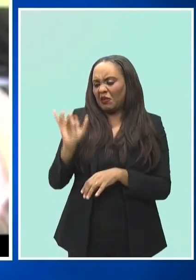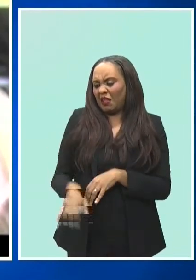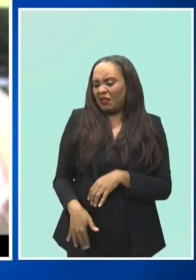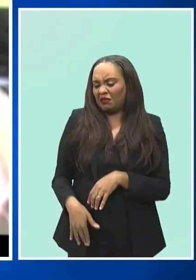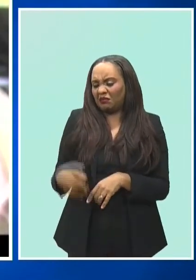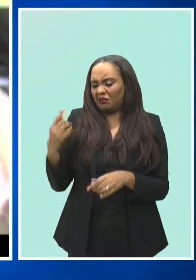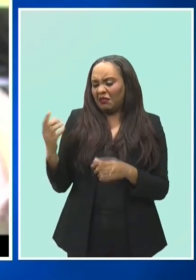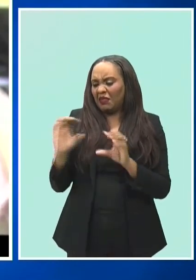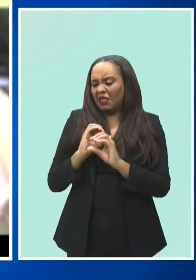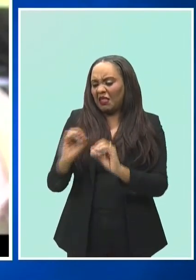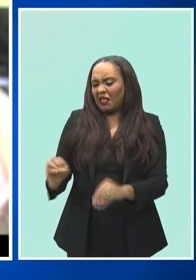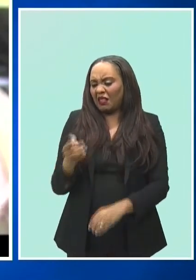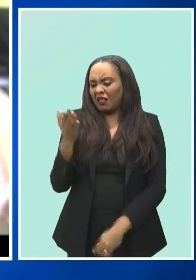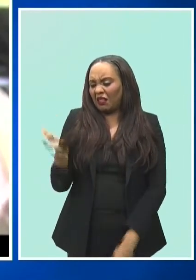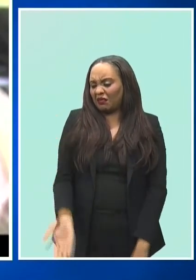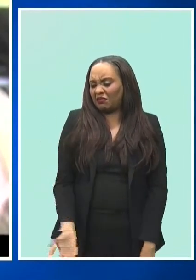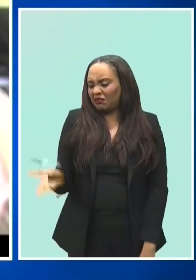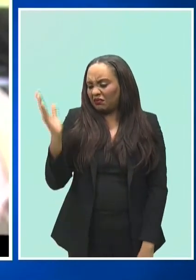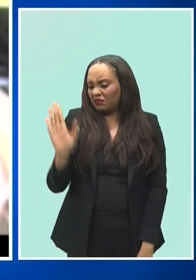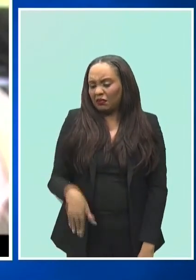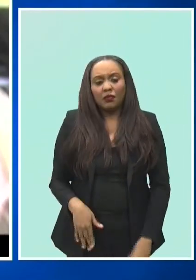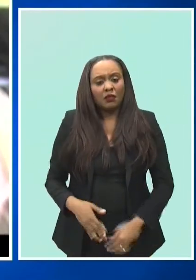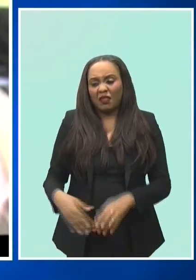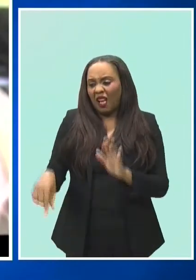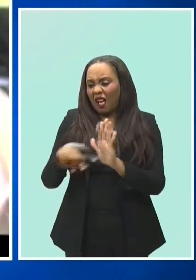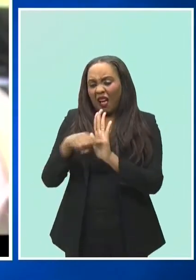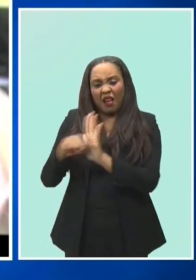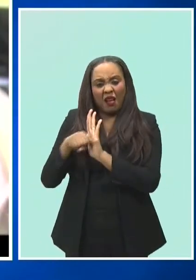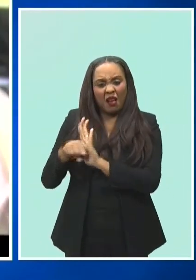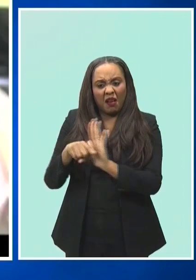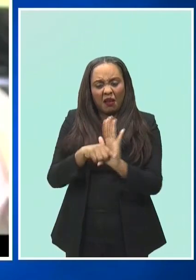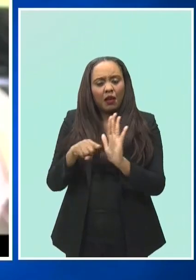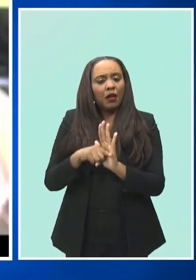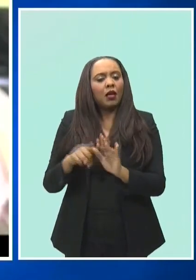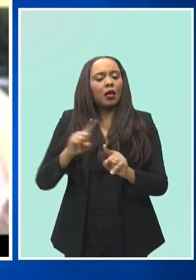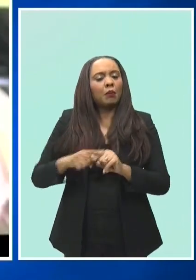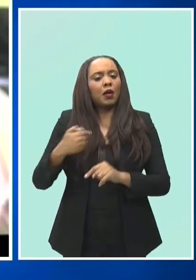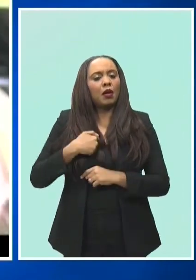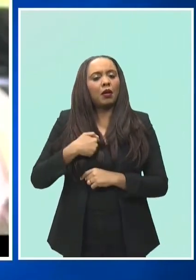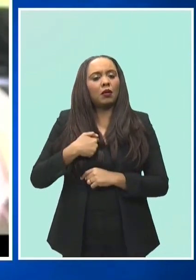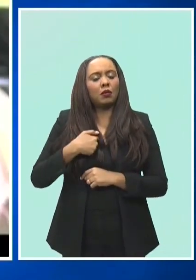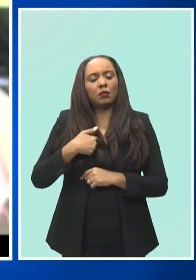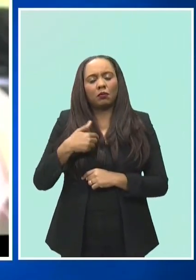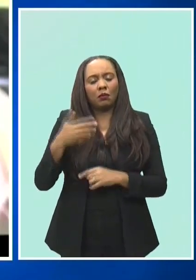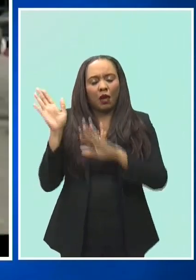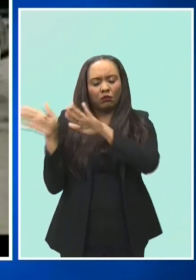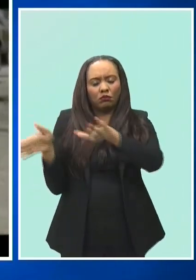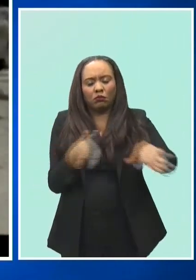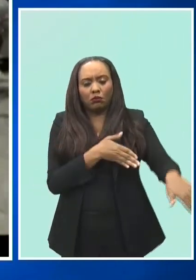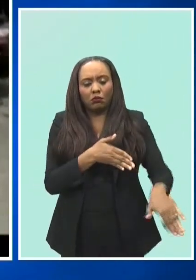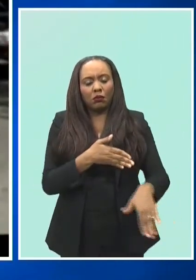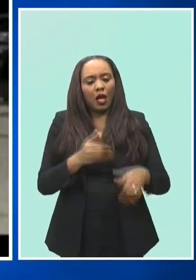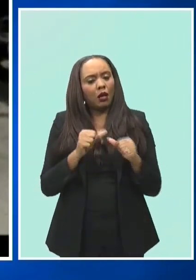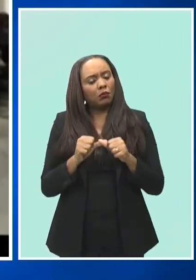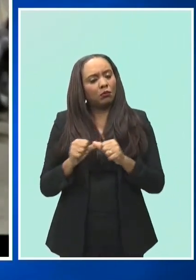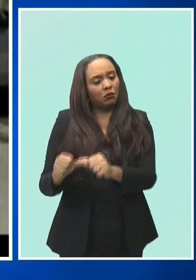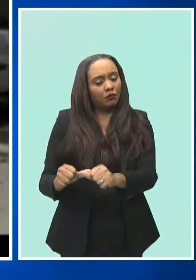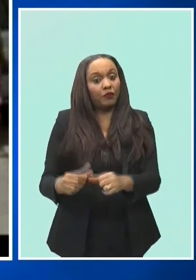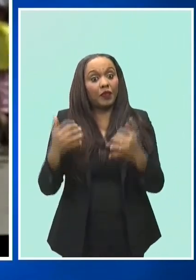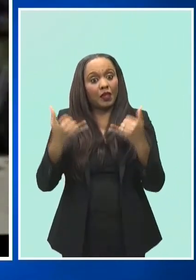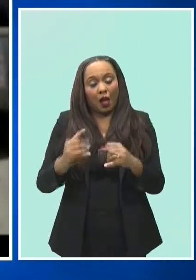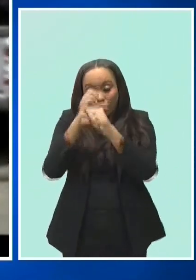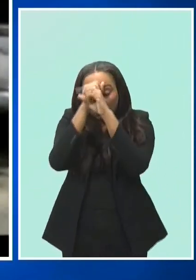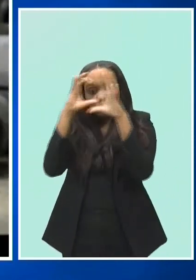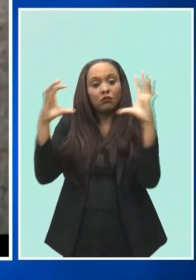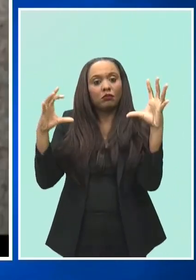So we use them thing there, them negative stuff there, and push it forward, boost up our energy to prove them wrong. Now Nakwin's dream is to be